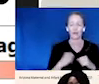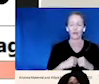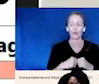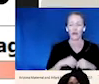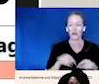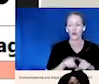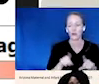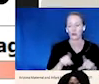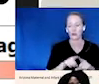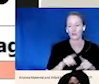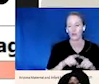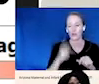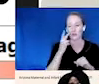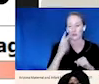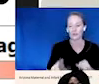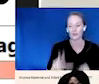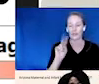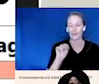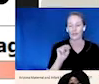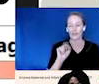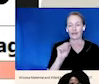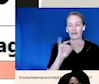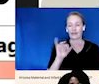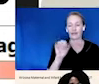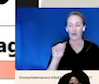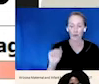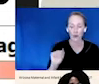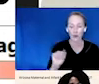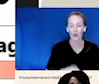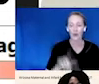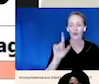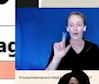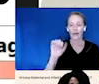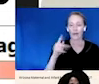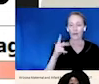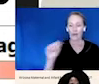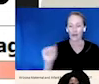highest areas are Navajo County, La Paz, Gila, and Yavapai.